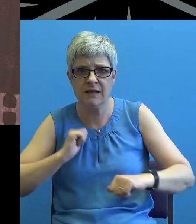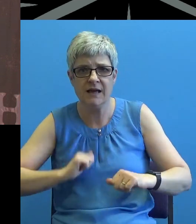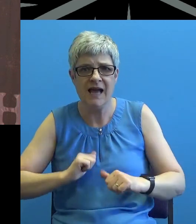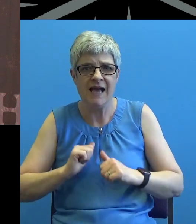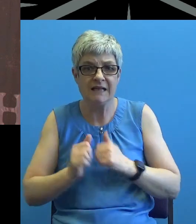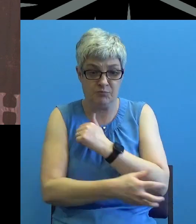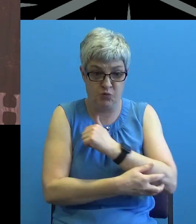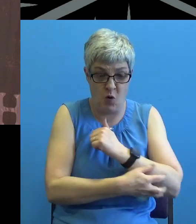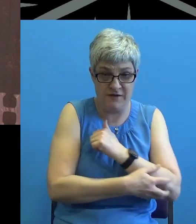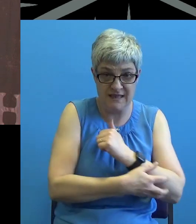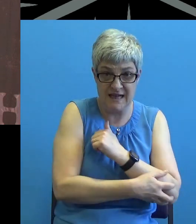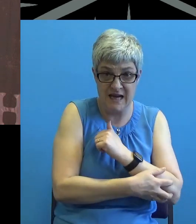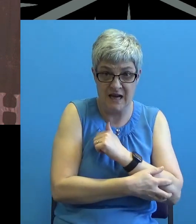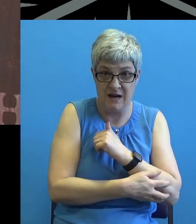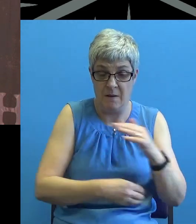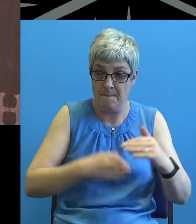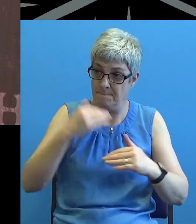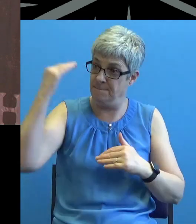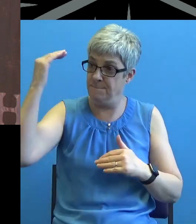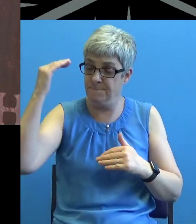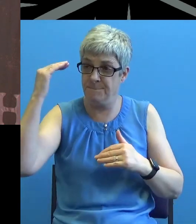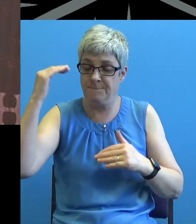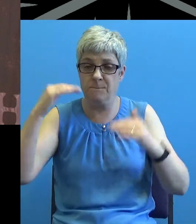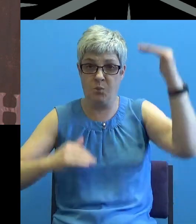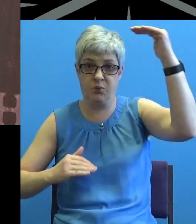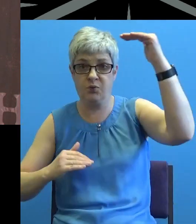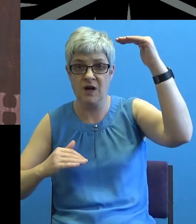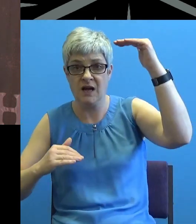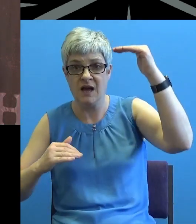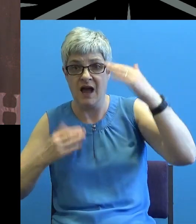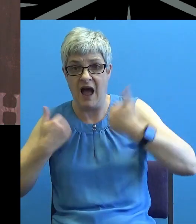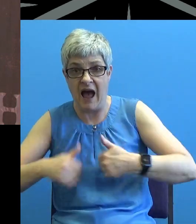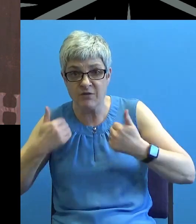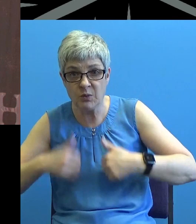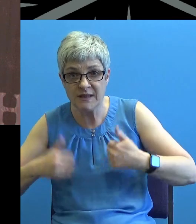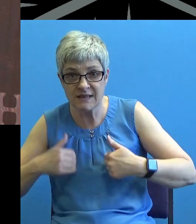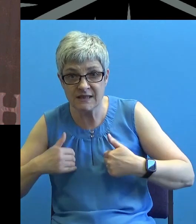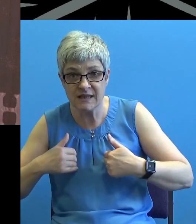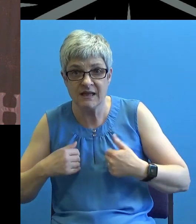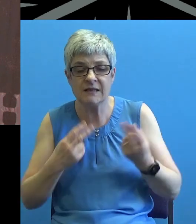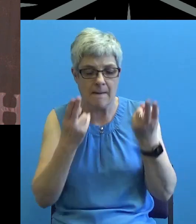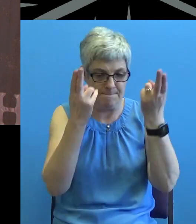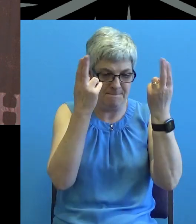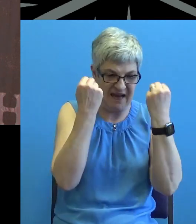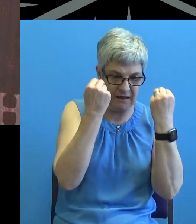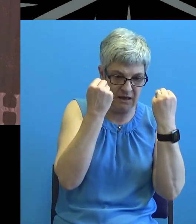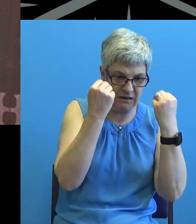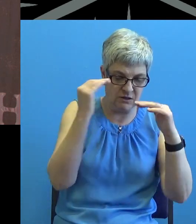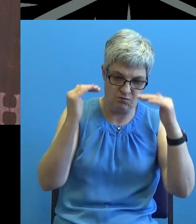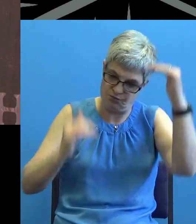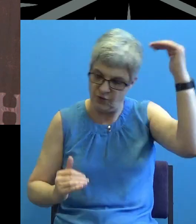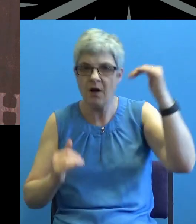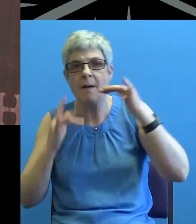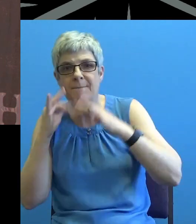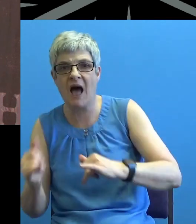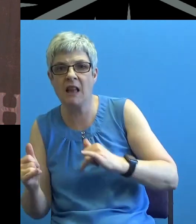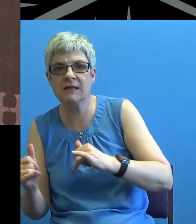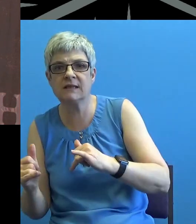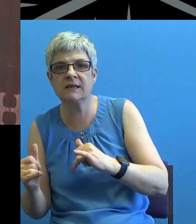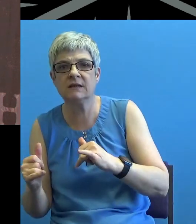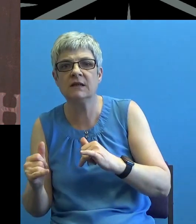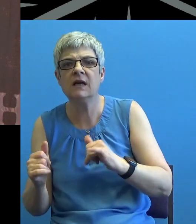affluence. This was meekness and gentility over rage and malice. Just as the